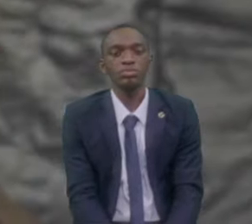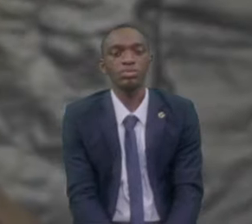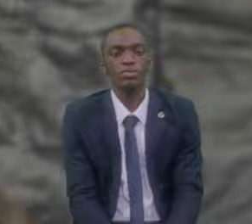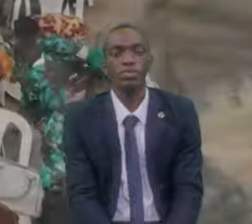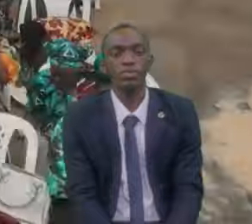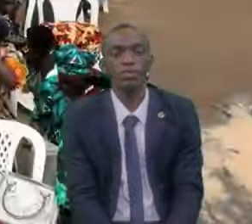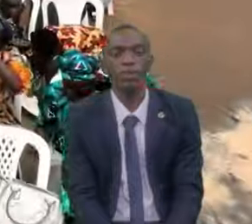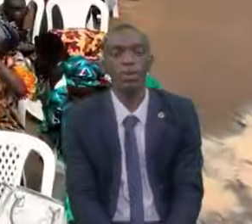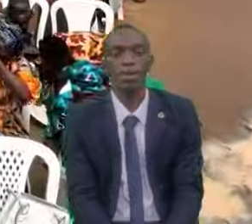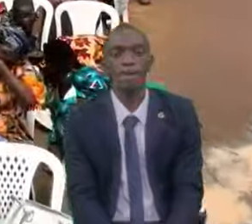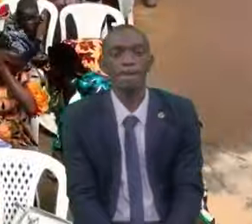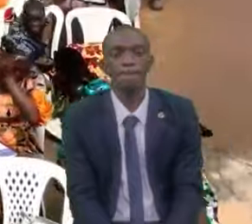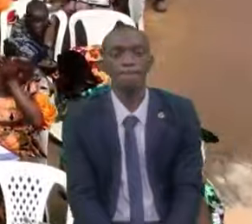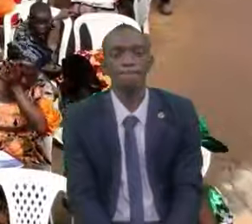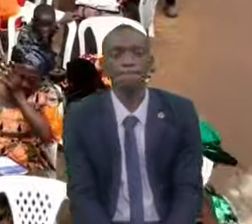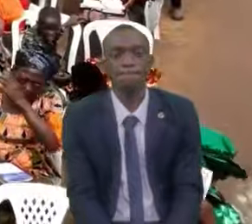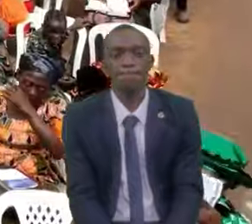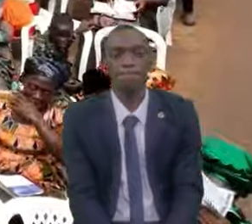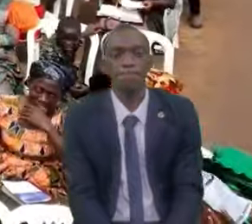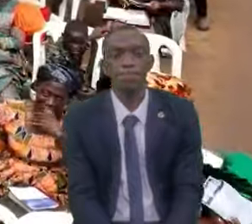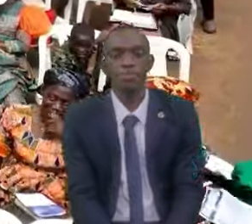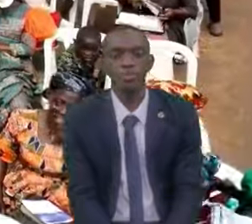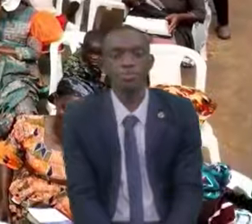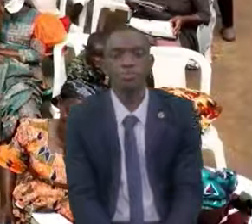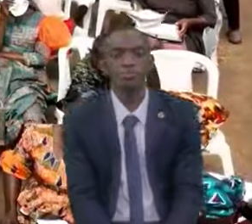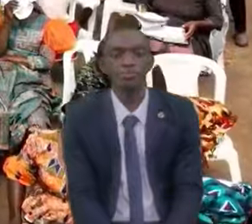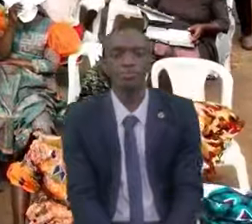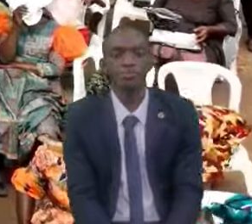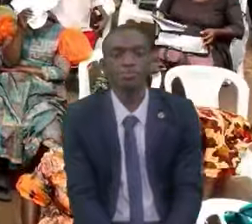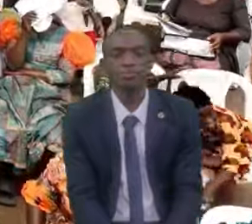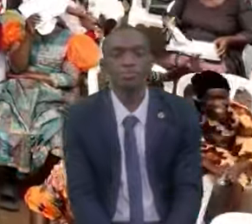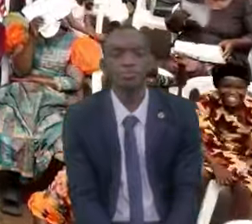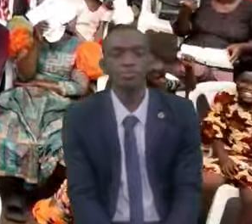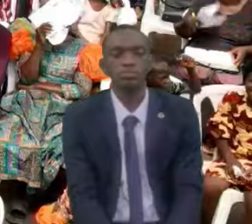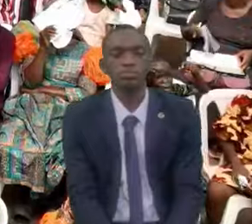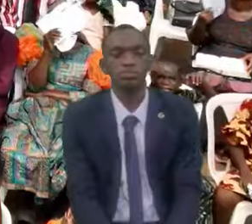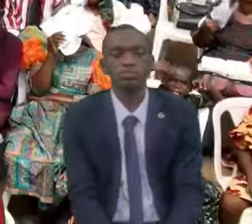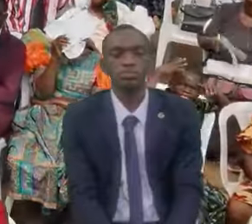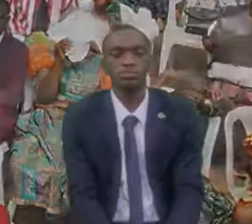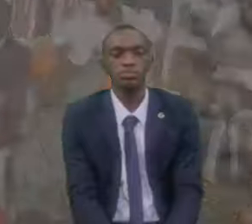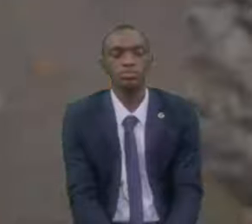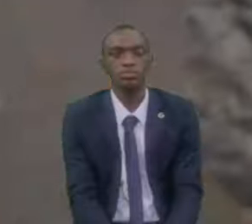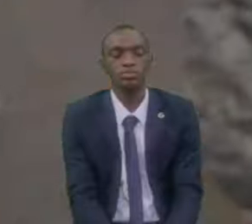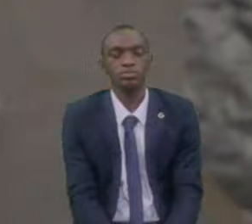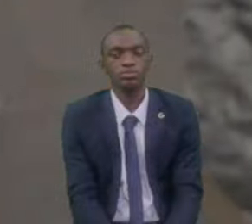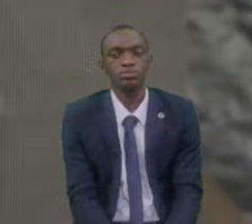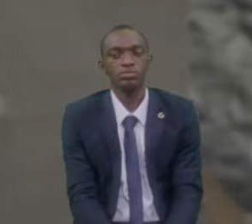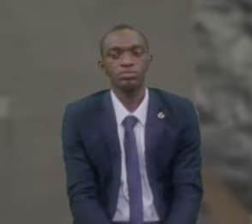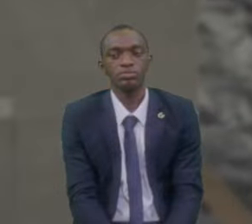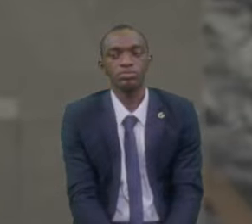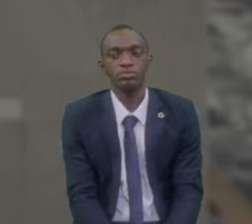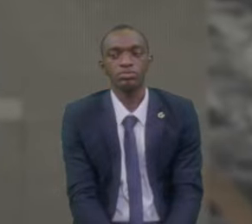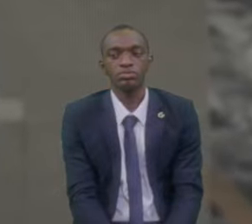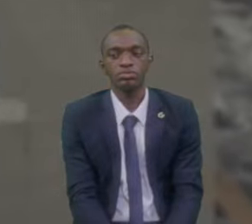my time. You will not die before your time. Look at verse 7. In verse 7, it